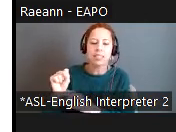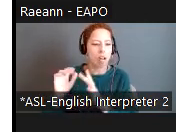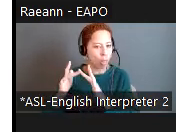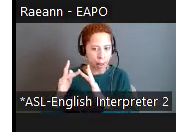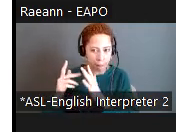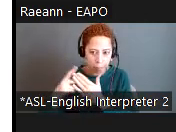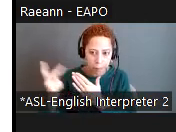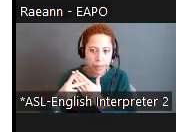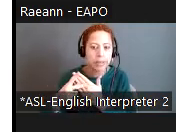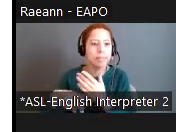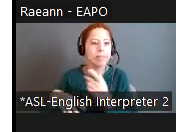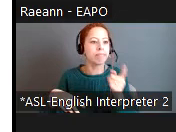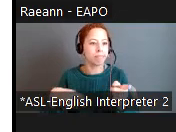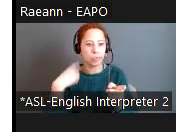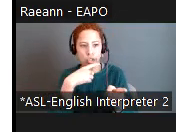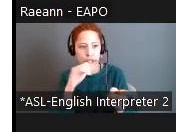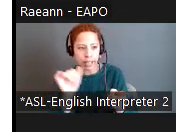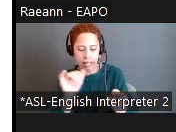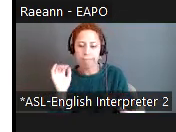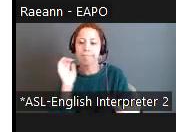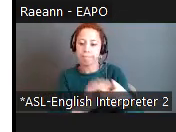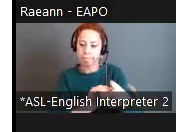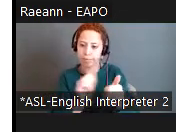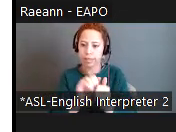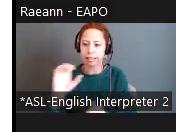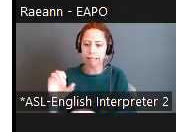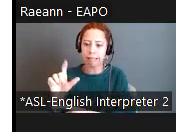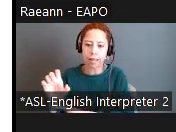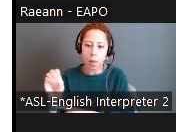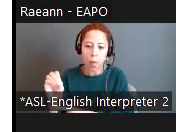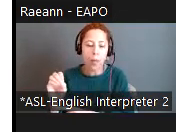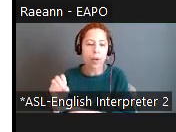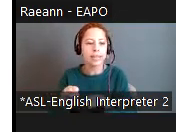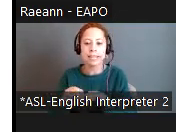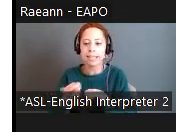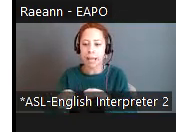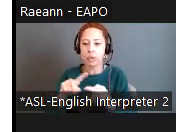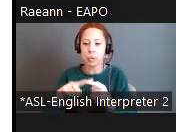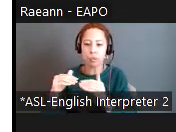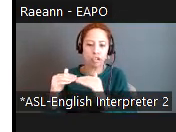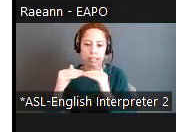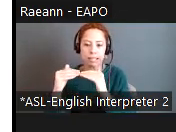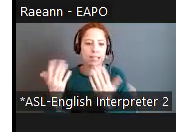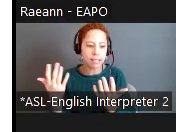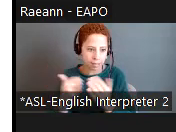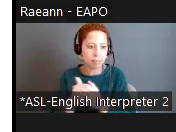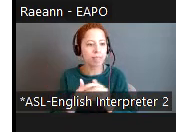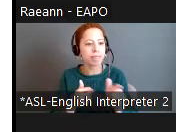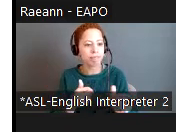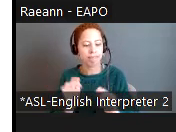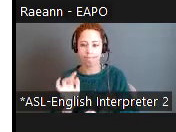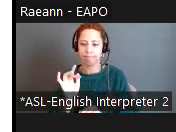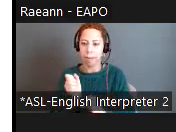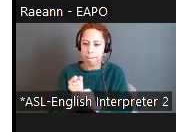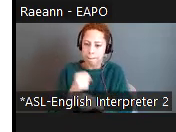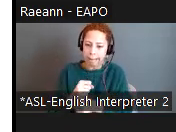going to look like. It's in partnership with CLEO. It's going to say Steps to Justice, and there's always a nice big button saying Make a Power of Attorney.